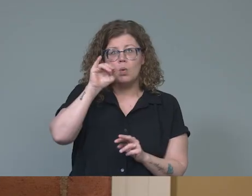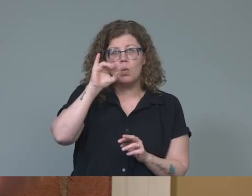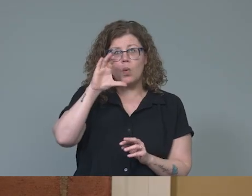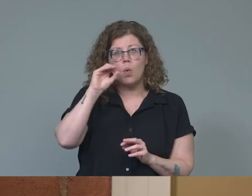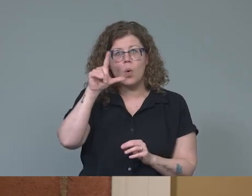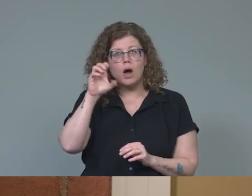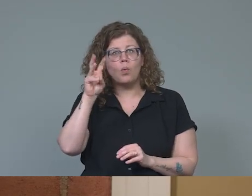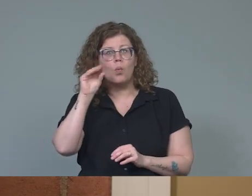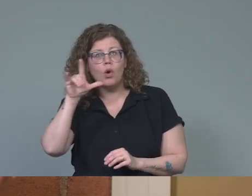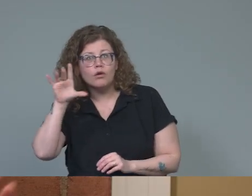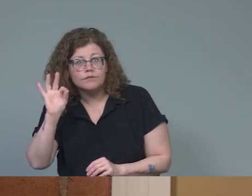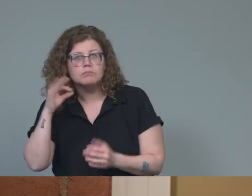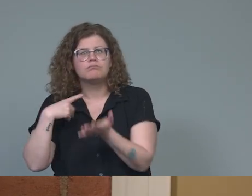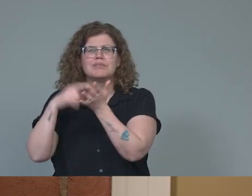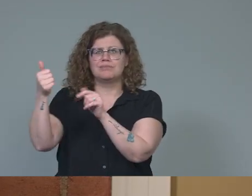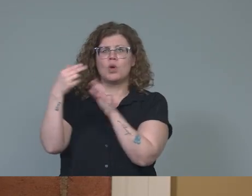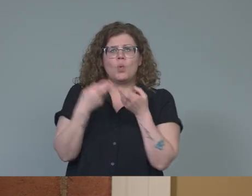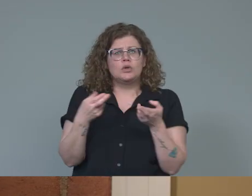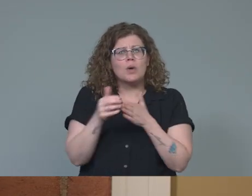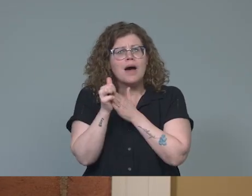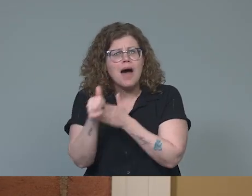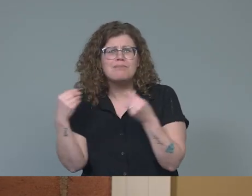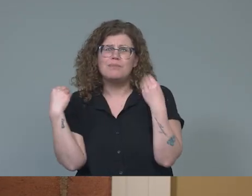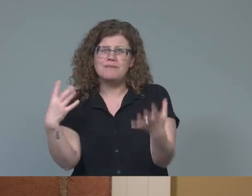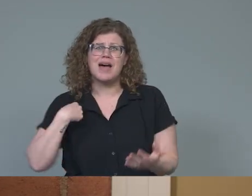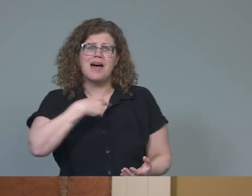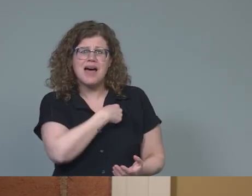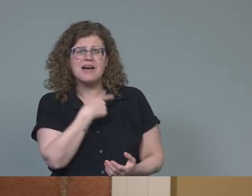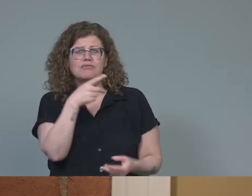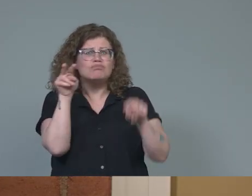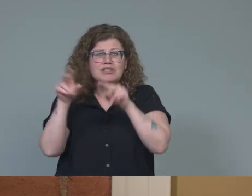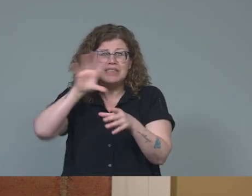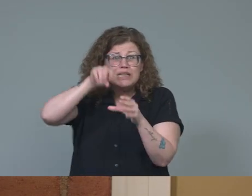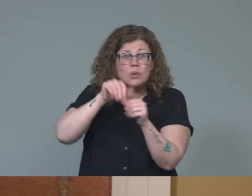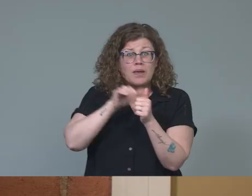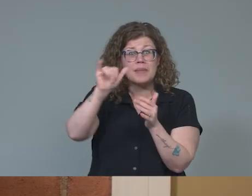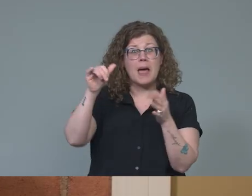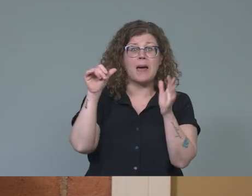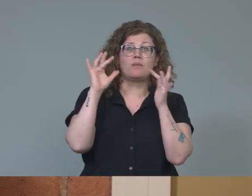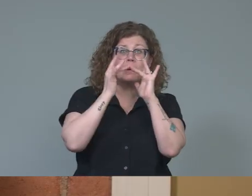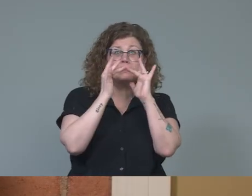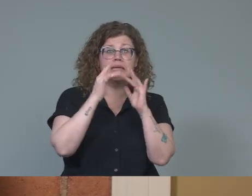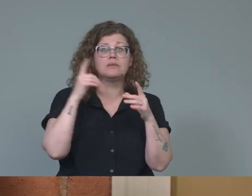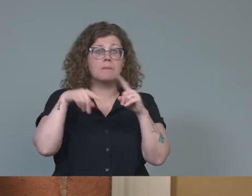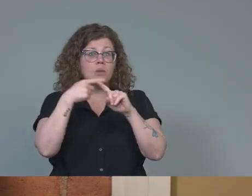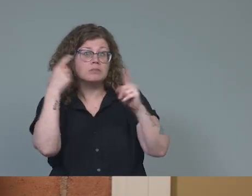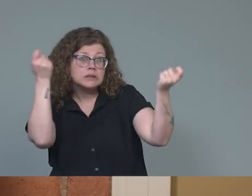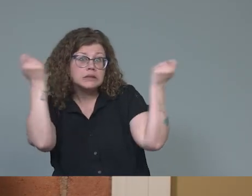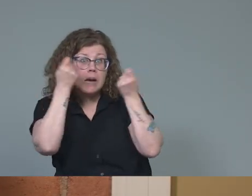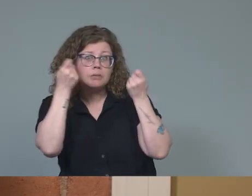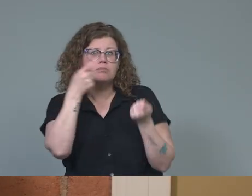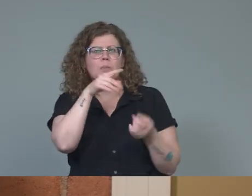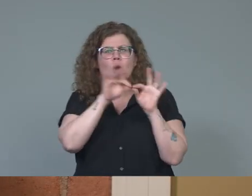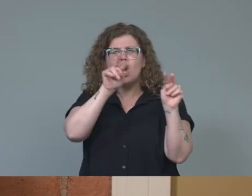project, come together, understand the process that made it happen, meet the artist, which everyone loves to do, and really